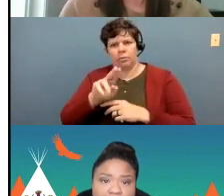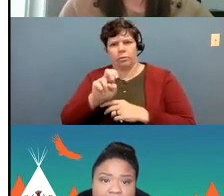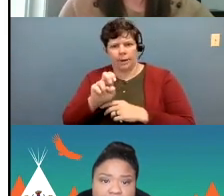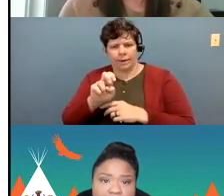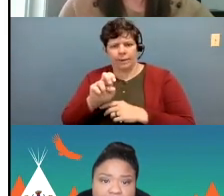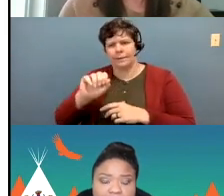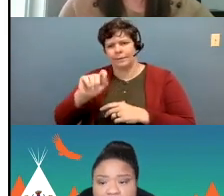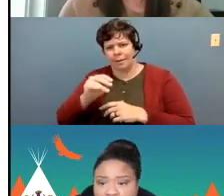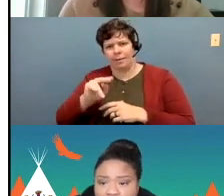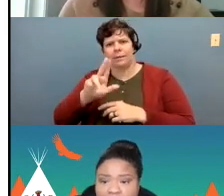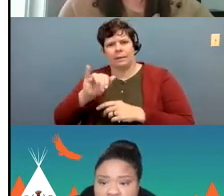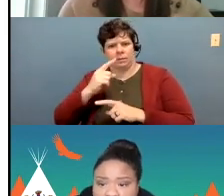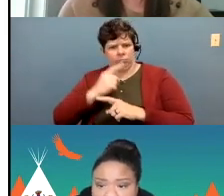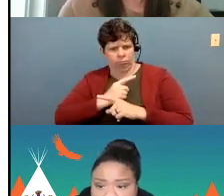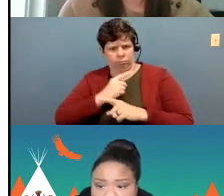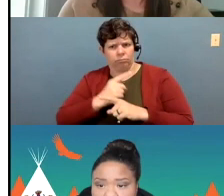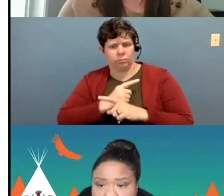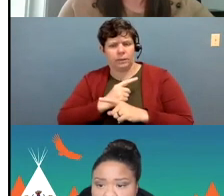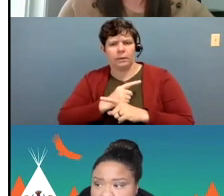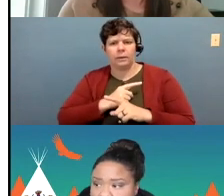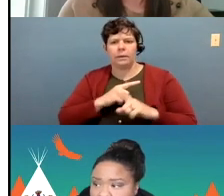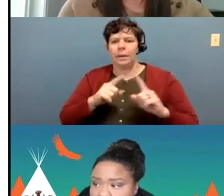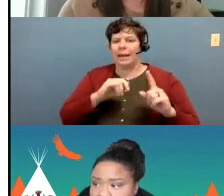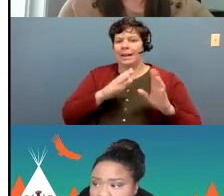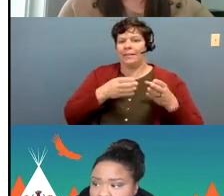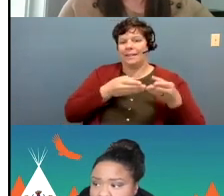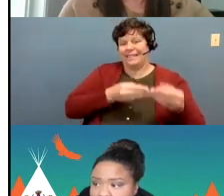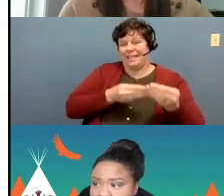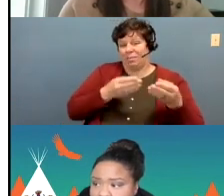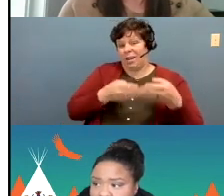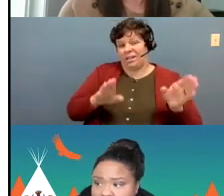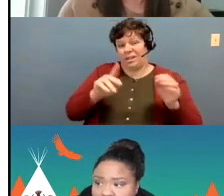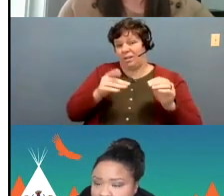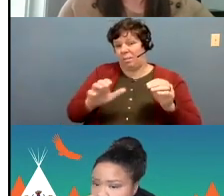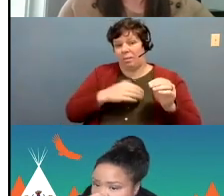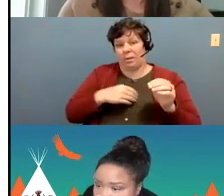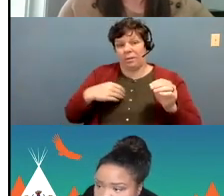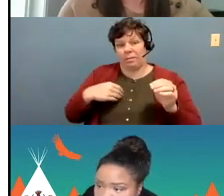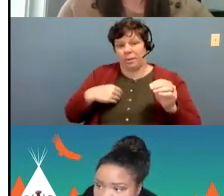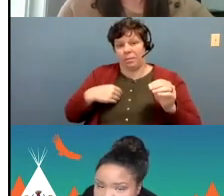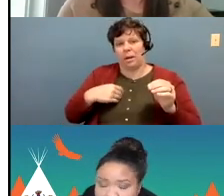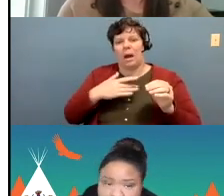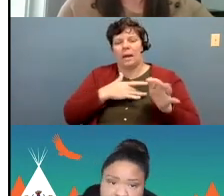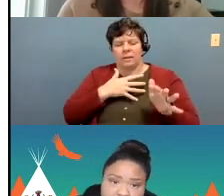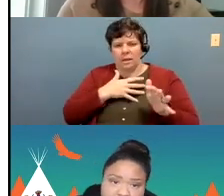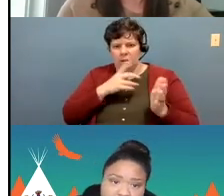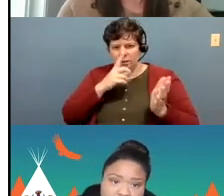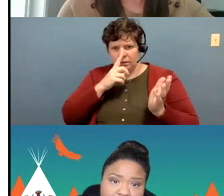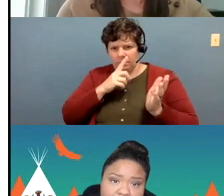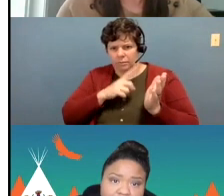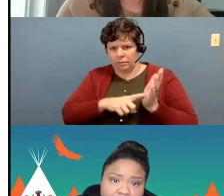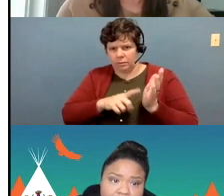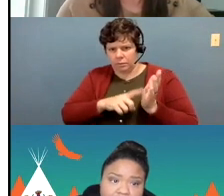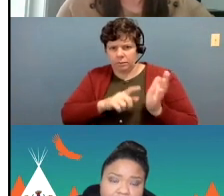listed. But if it's entered by the general public, that's something that I do like to follow up when I'm talking to family or law enforcement to